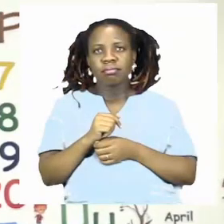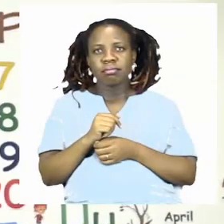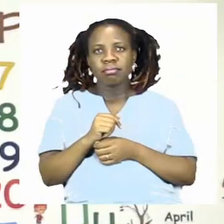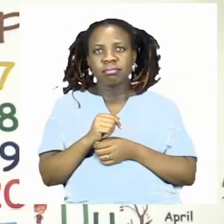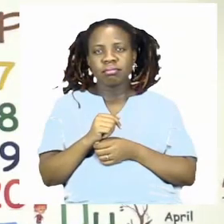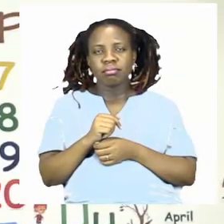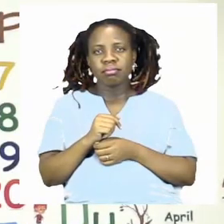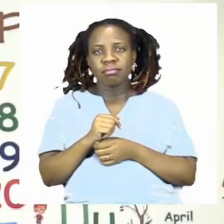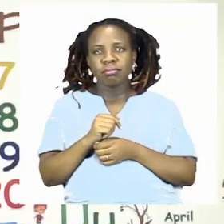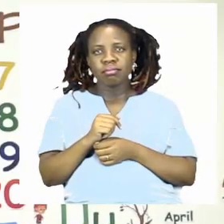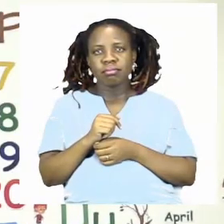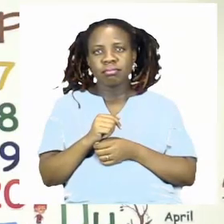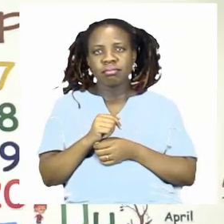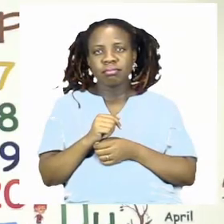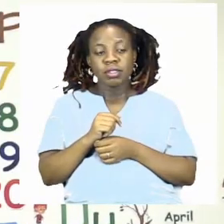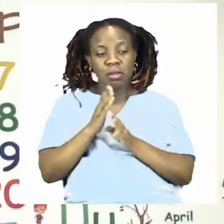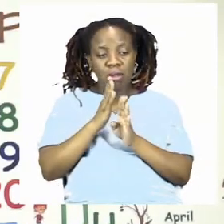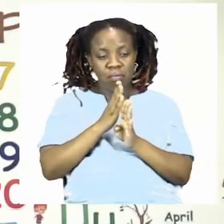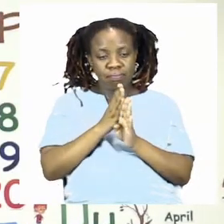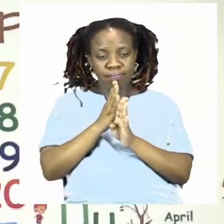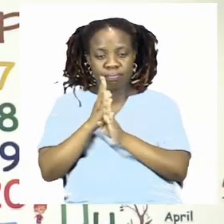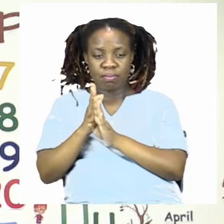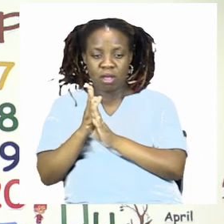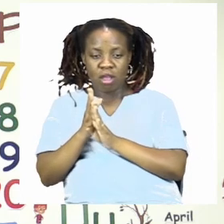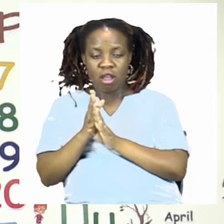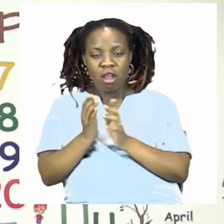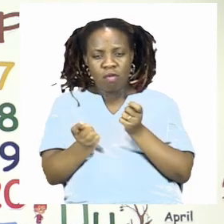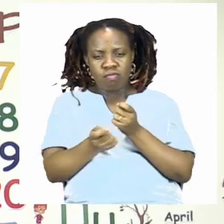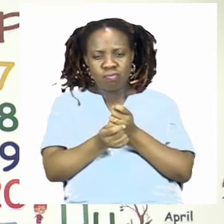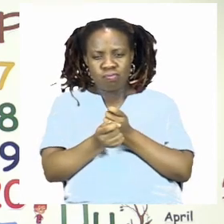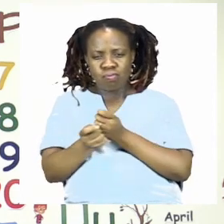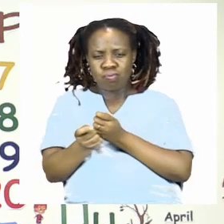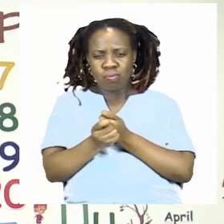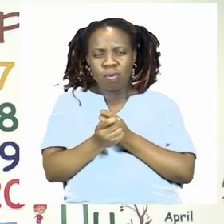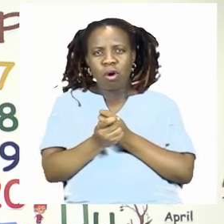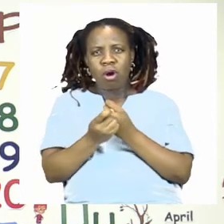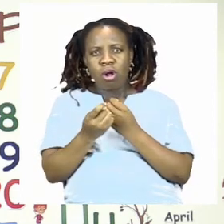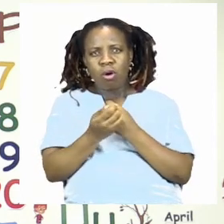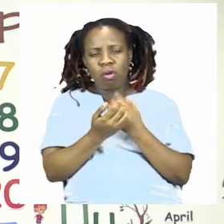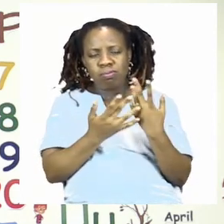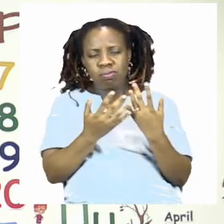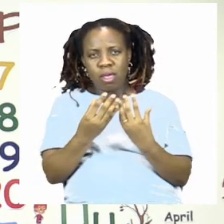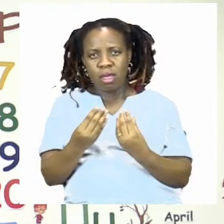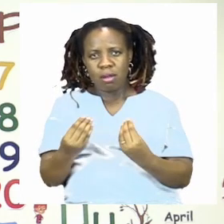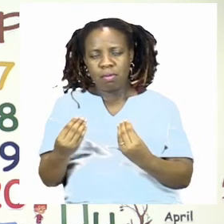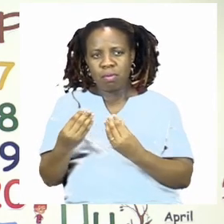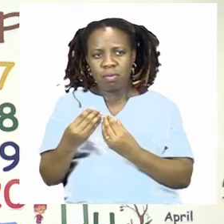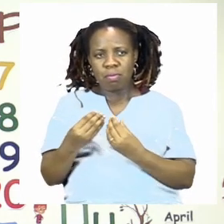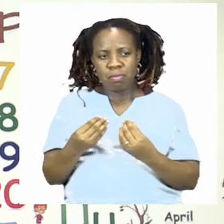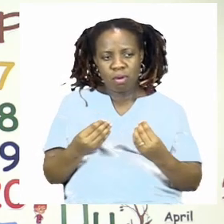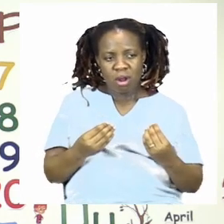see. We said order the fire trucks in the capacity from the smallest to the biggest. So we